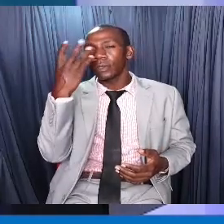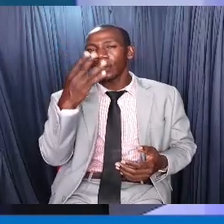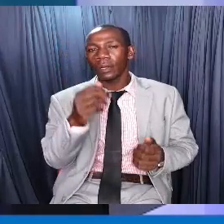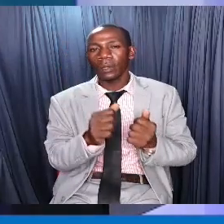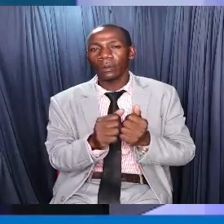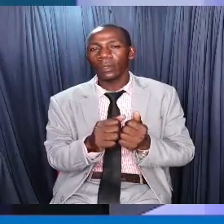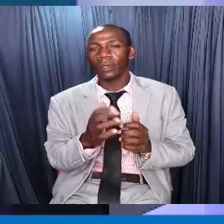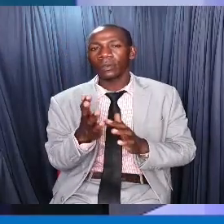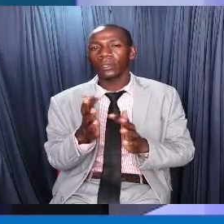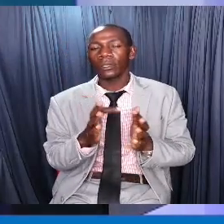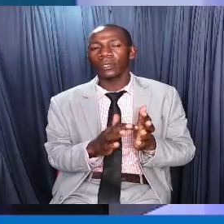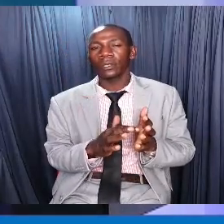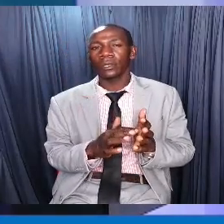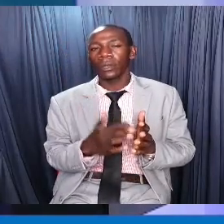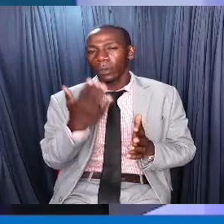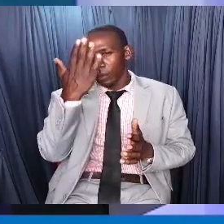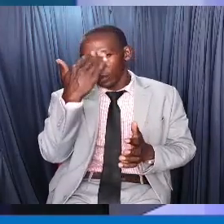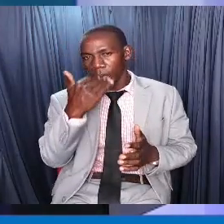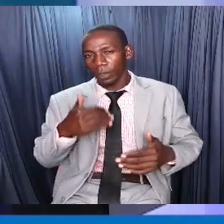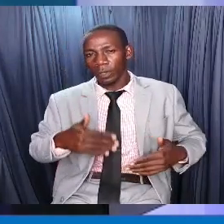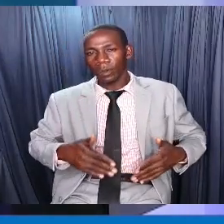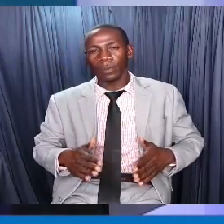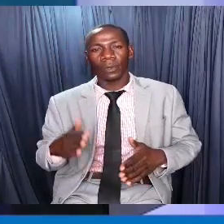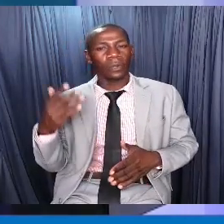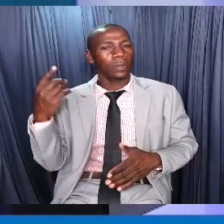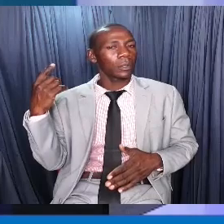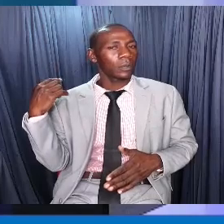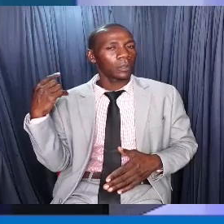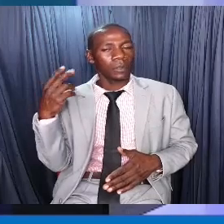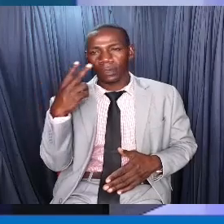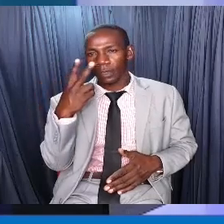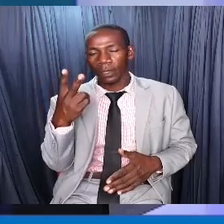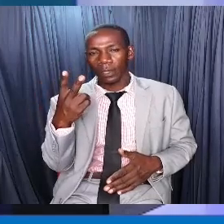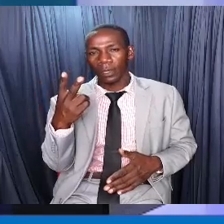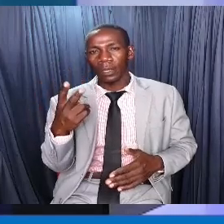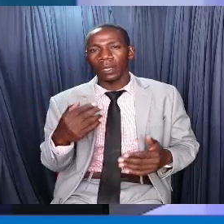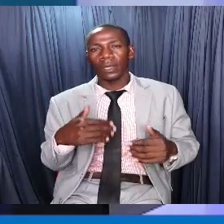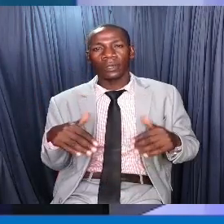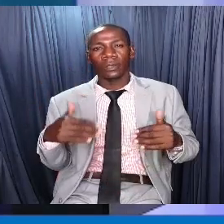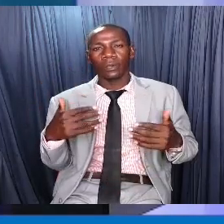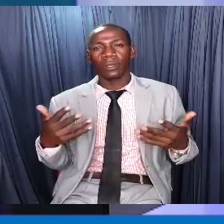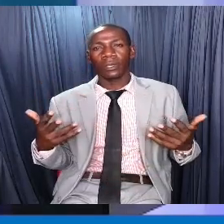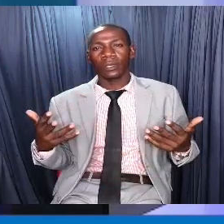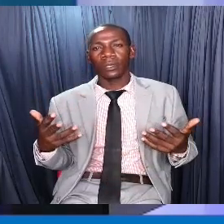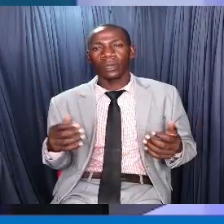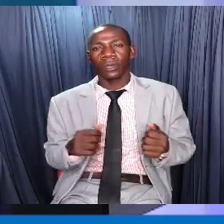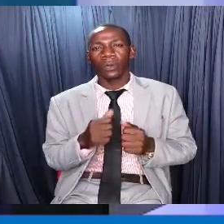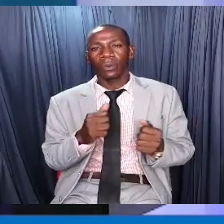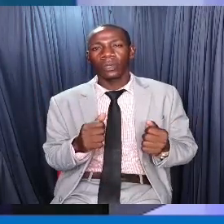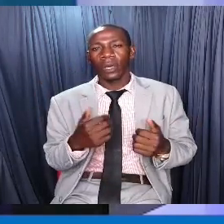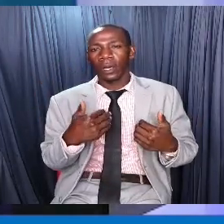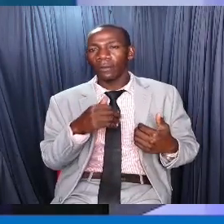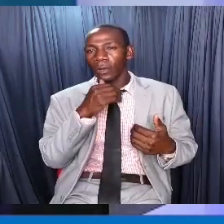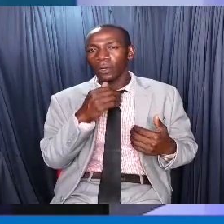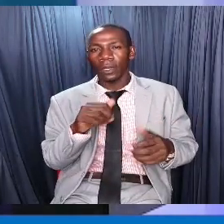Yesu. Were surprised by the Lord. Bwana huyu amezaliwa tukiona hivi hivi. Why is this one born while you're saying? Na yeye anafanya maneno. And he's doing ambao sisi hatuyawezi.